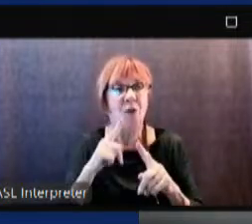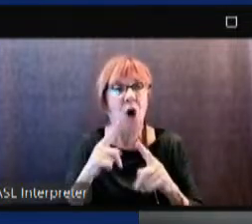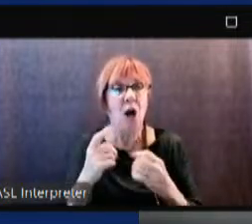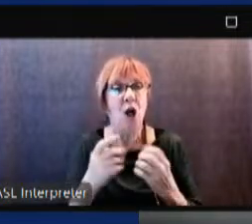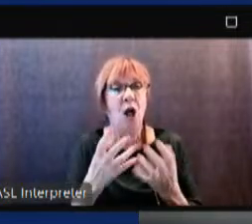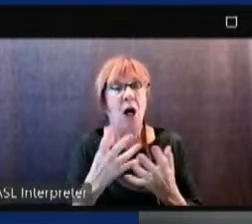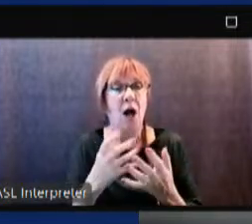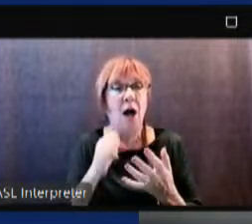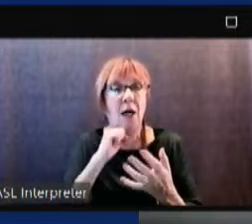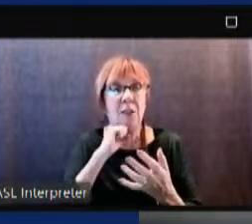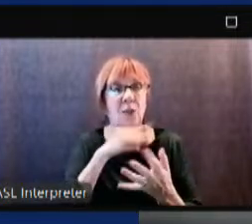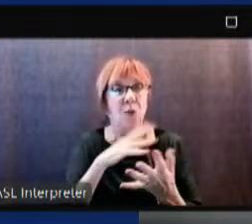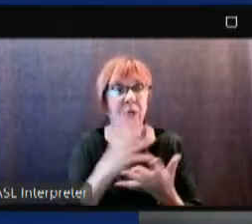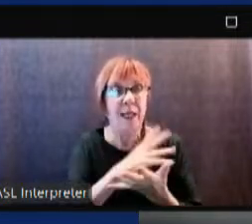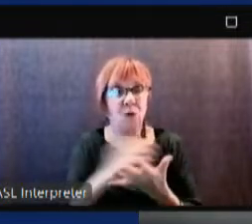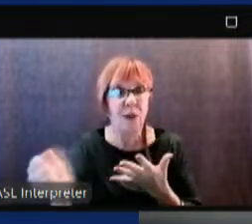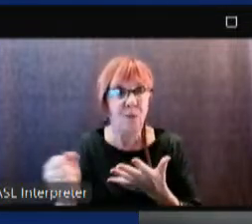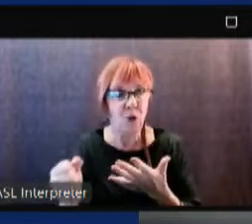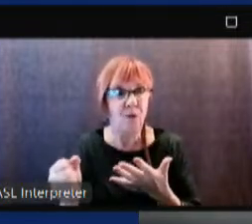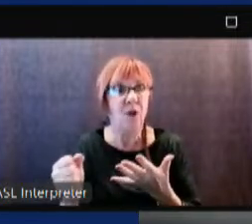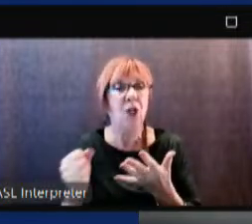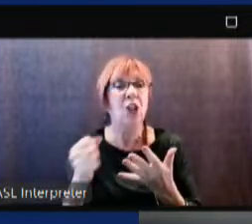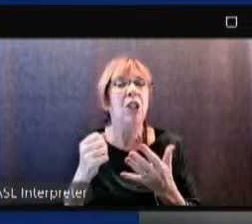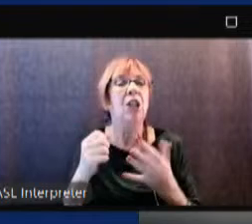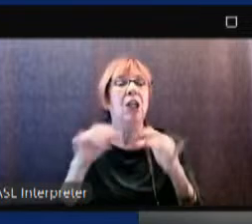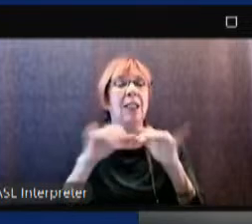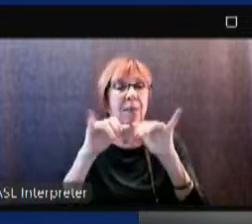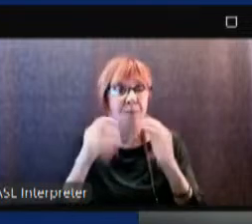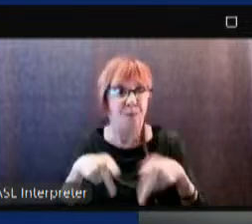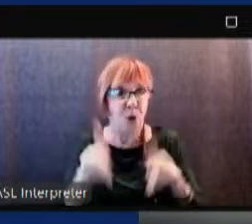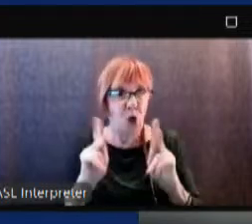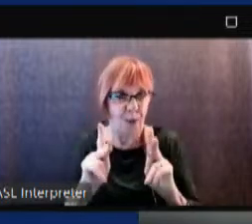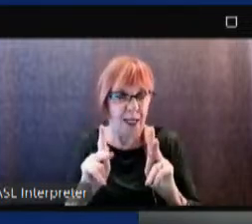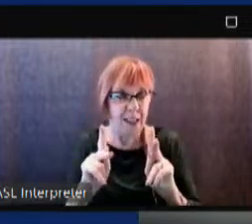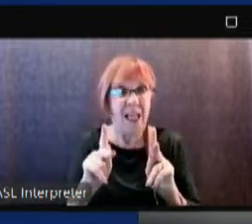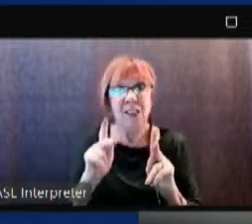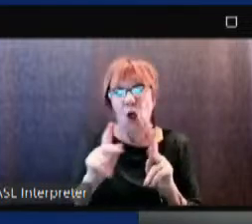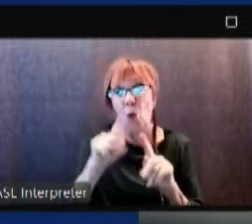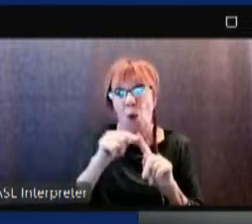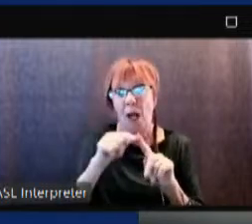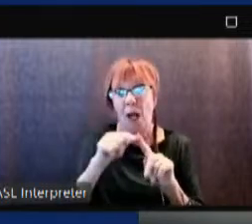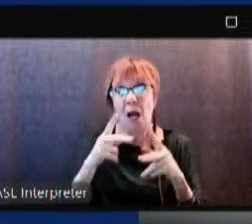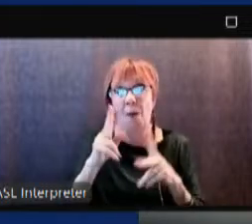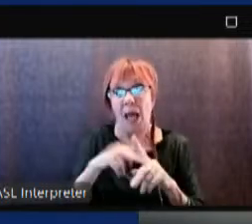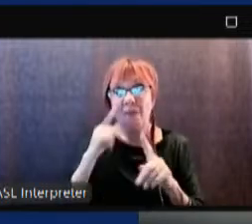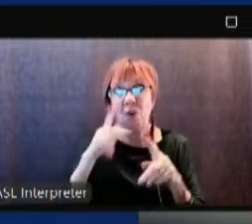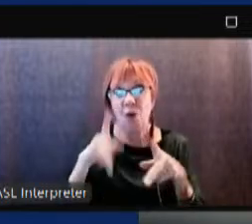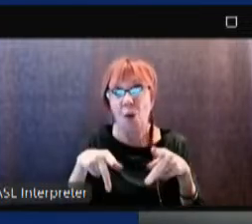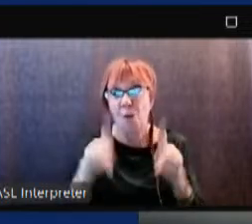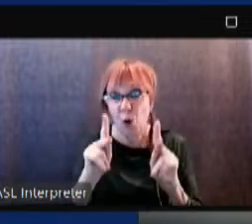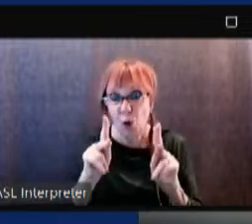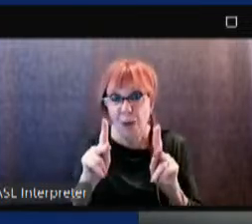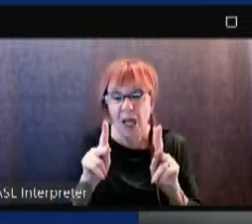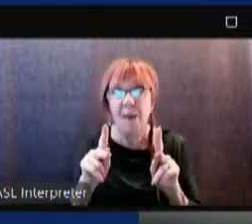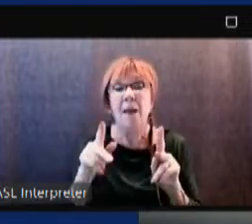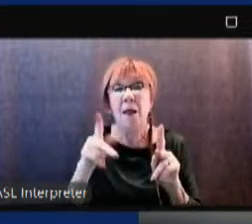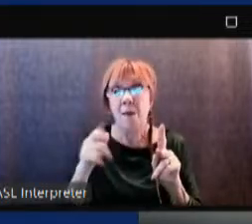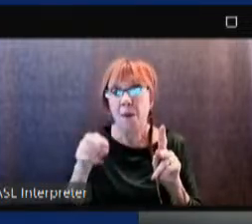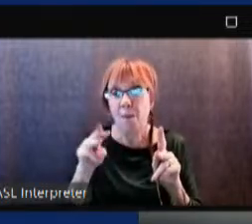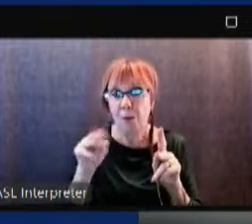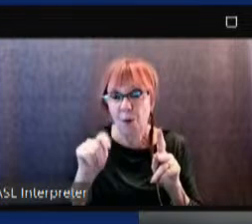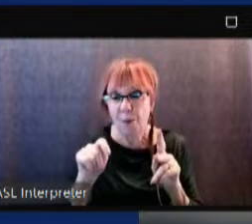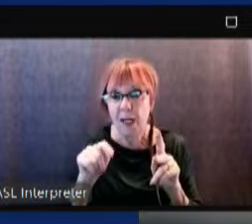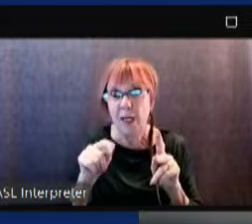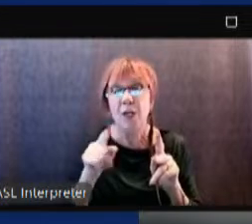And just want to note some couple things when you apply for the permit. You got to make sure, ideally you want